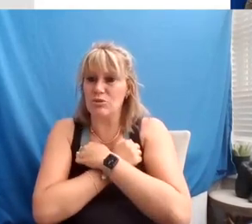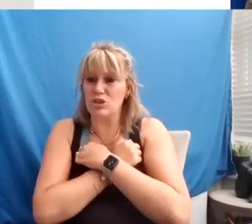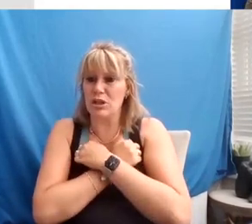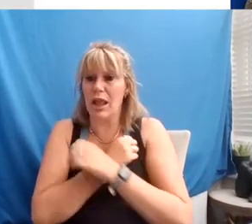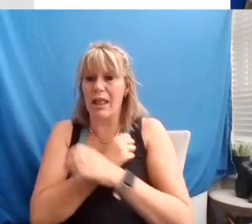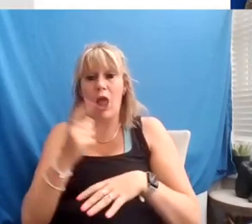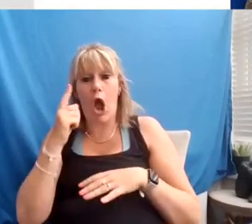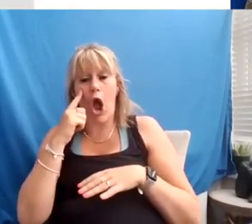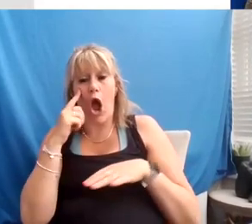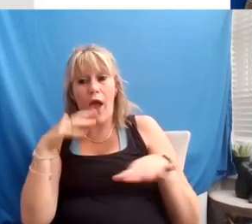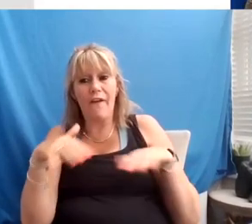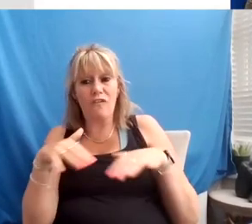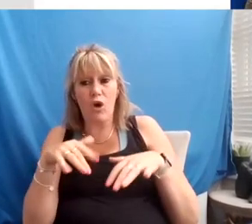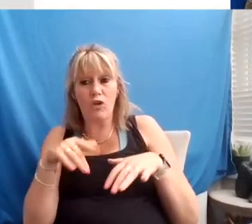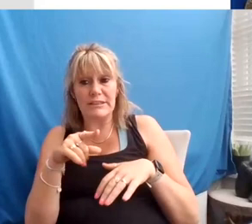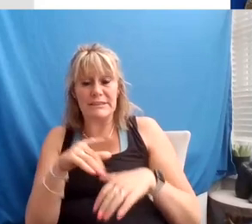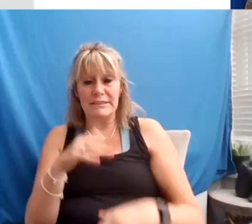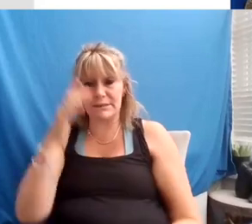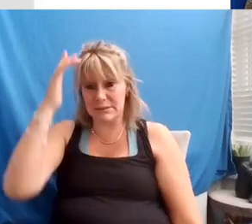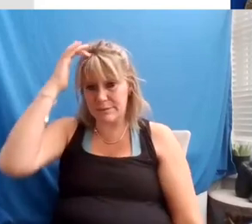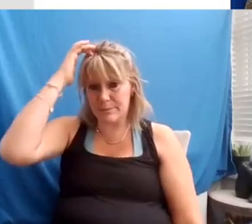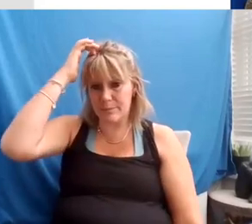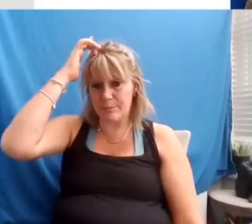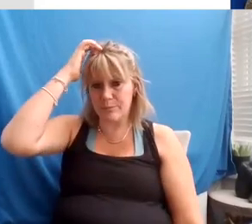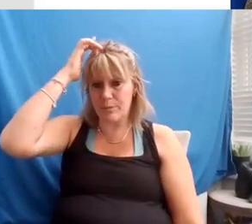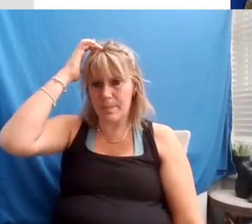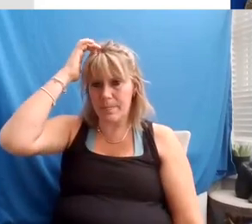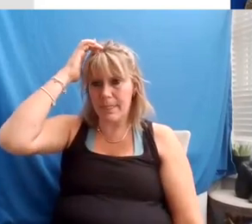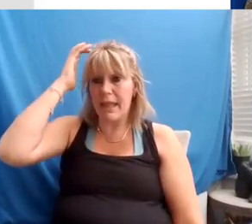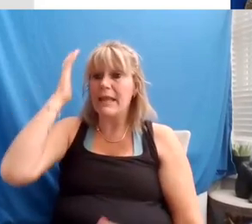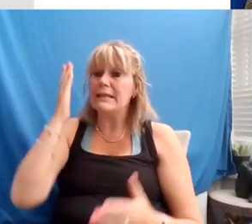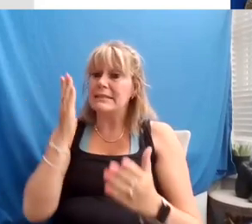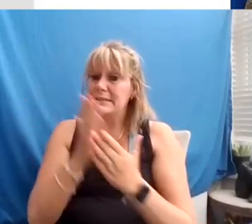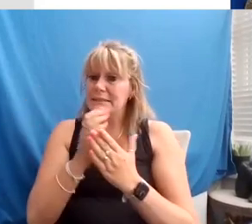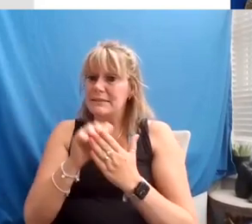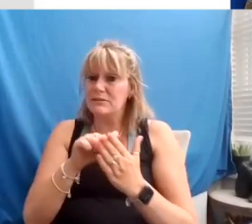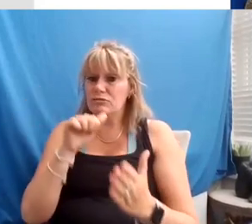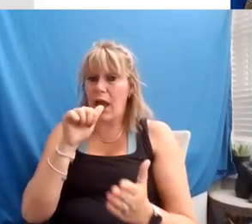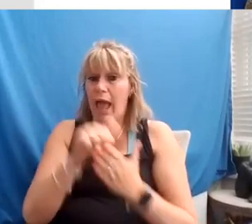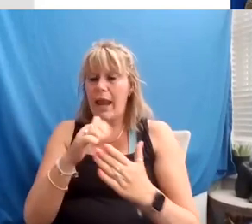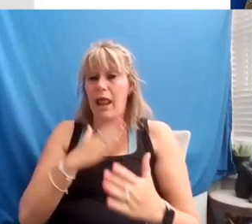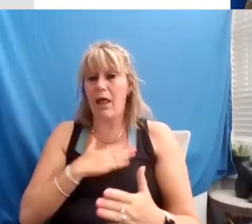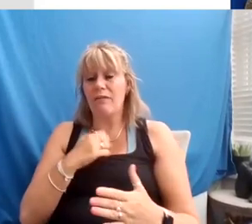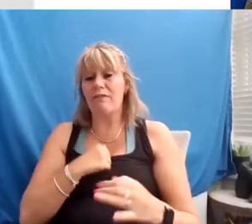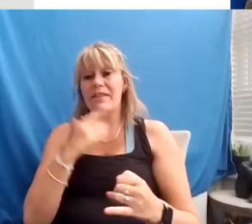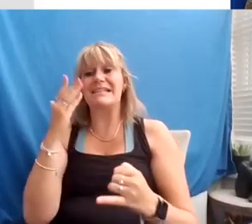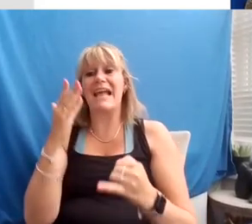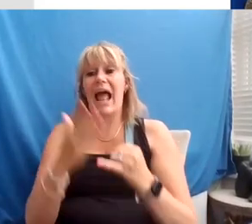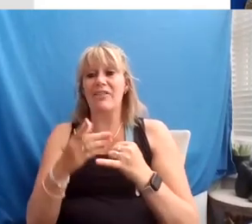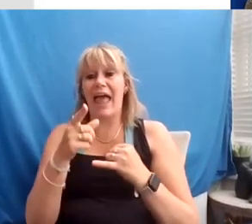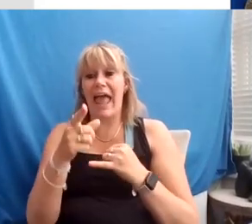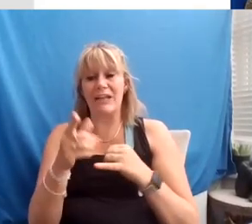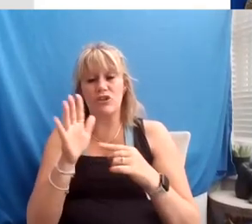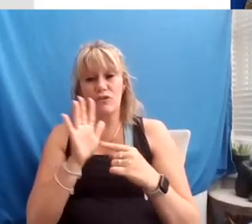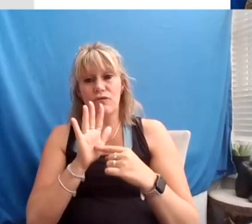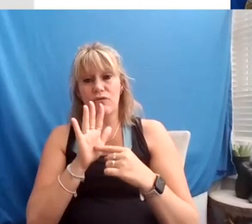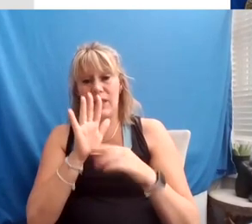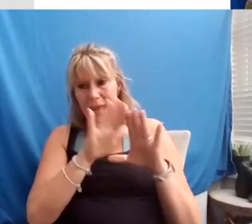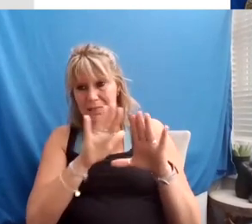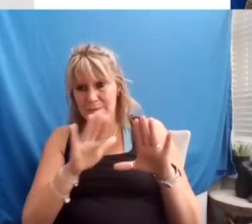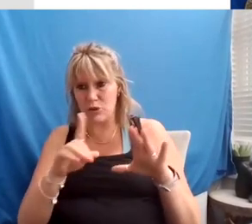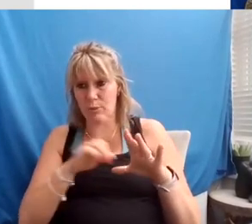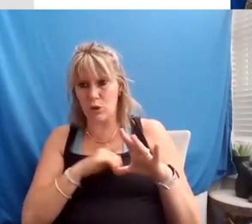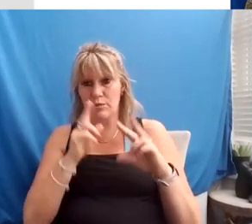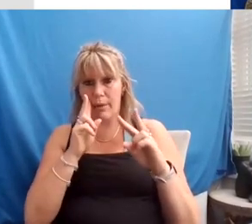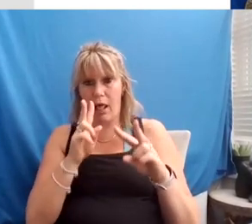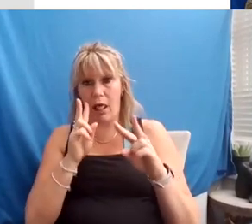Mm-hmm. That's exactly right. And I loved having this at the end of the show, because it's that, you know, you've been staring and